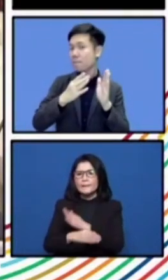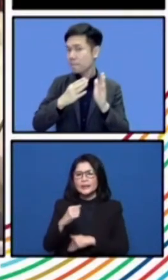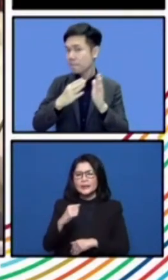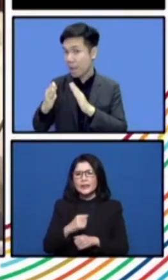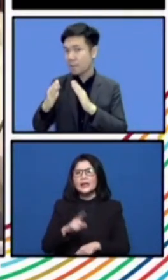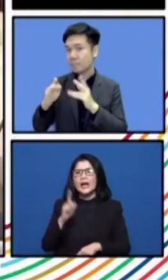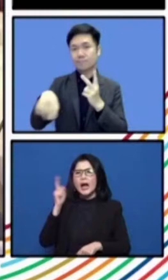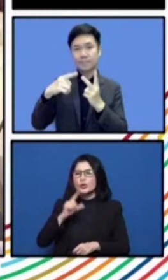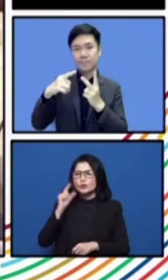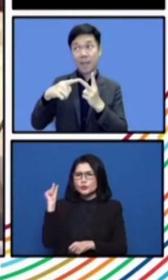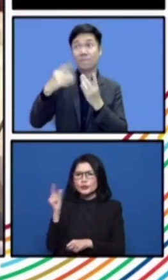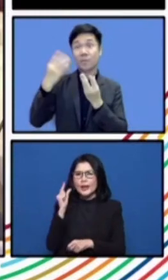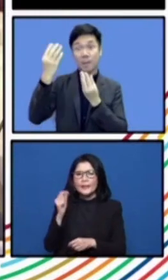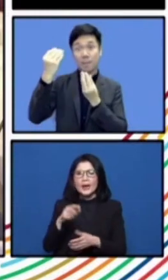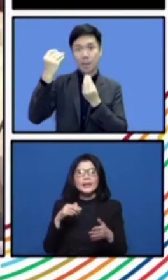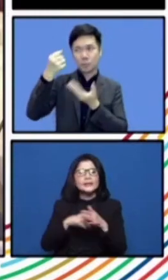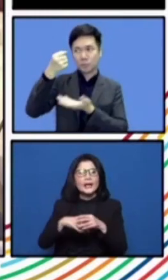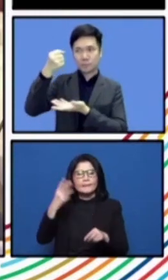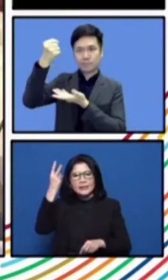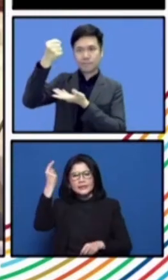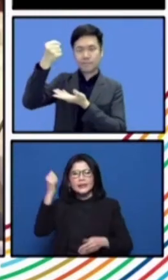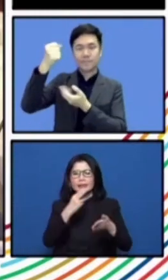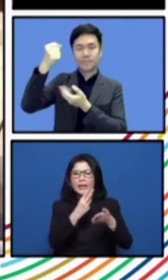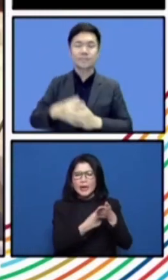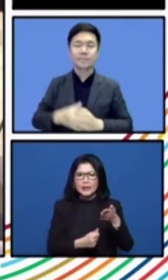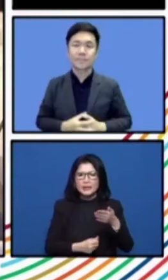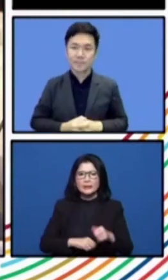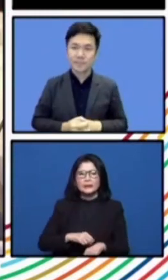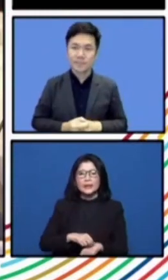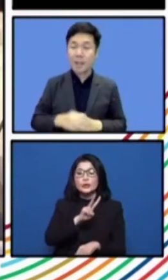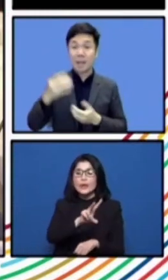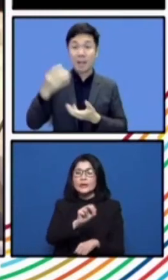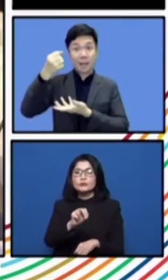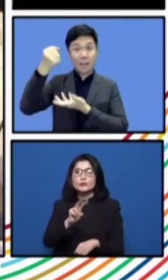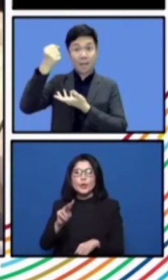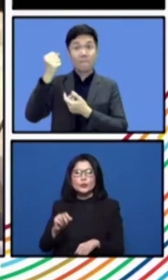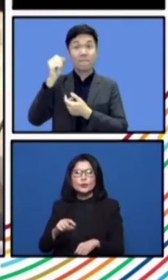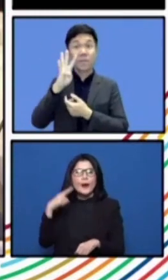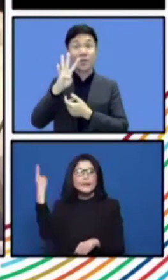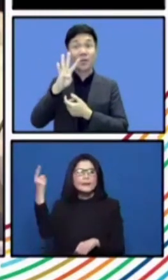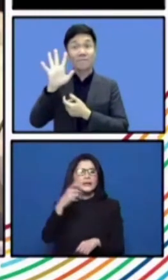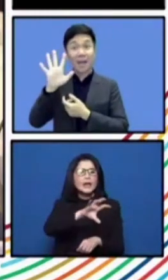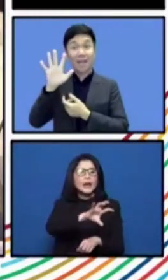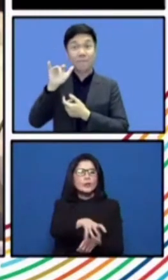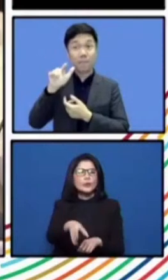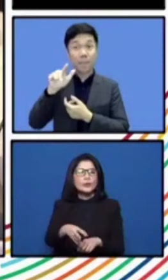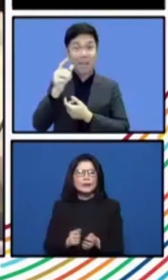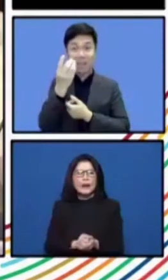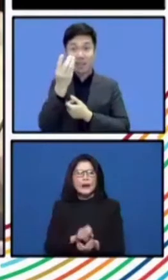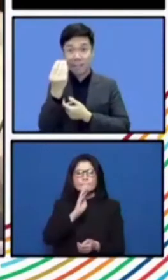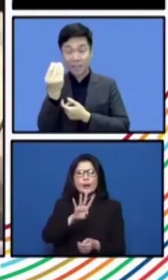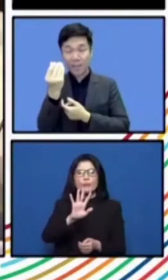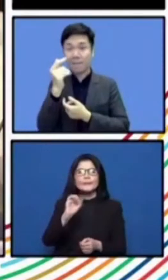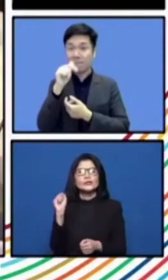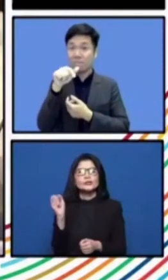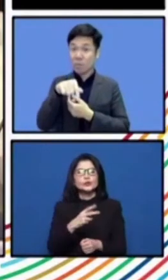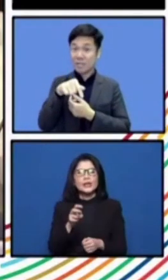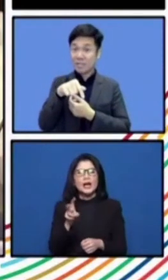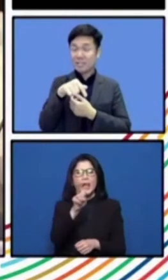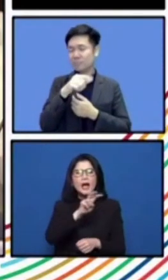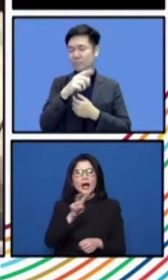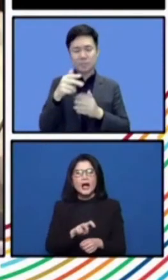has allocated almost 45 million for the implementation of the dnap across 11 line Ministries